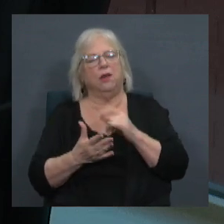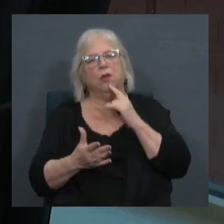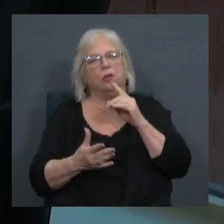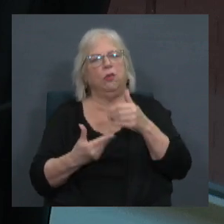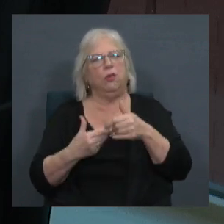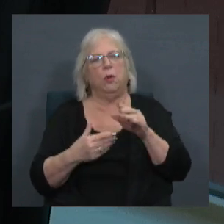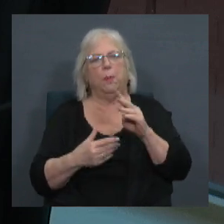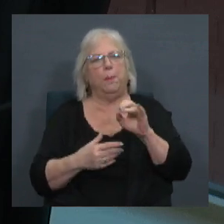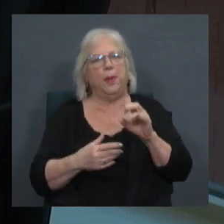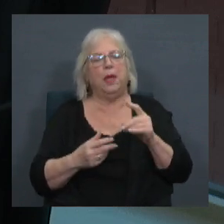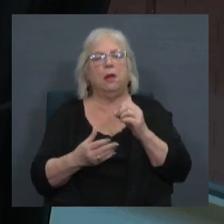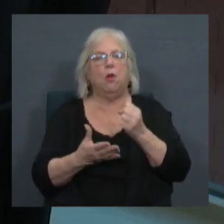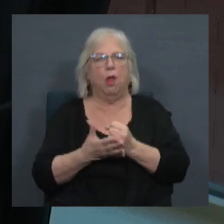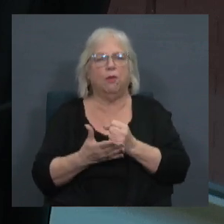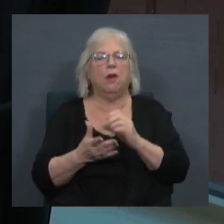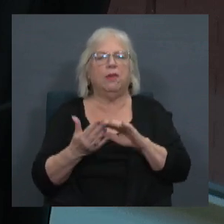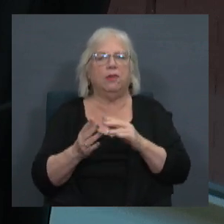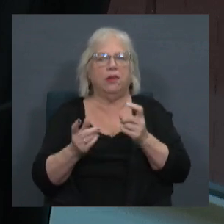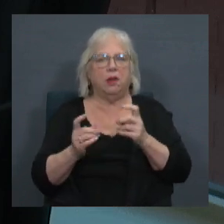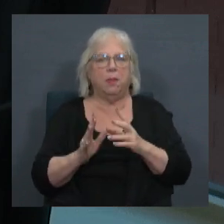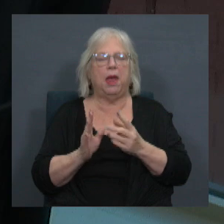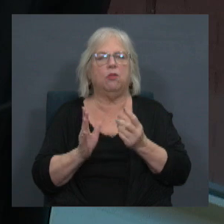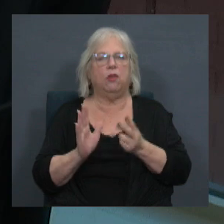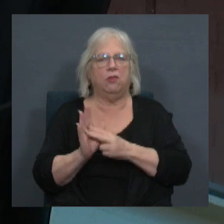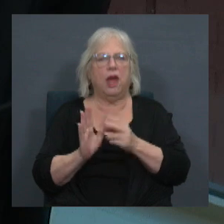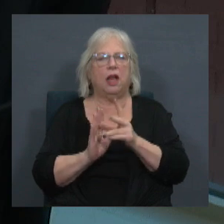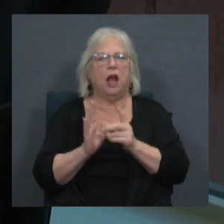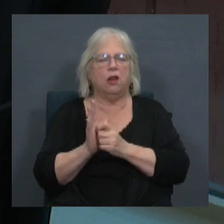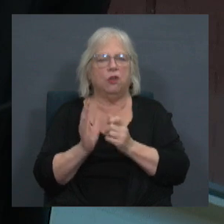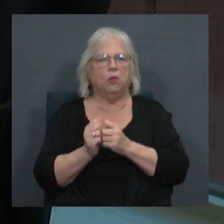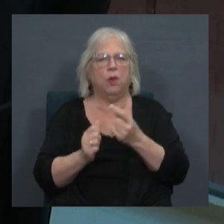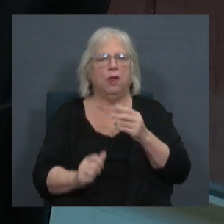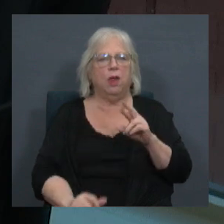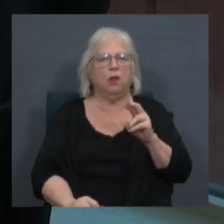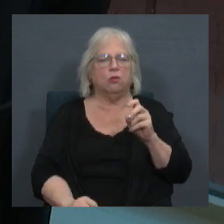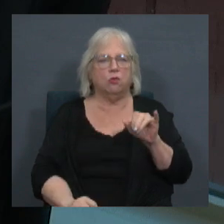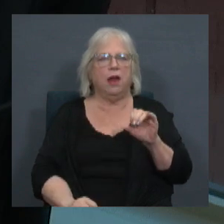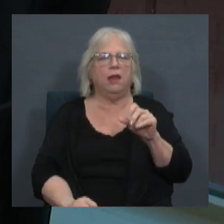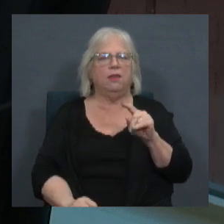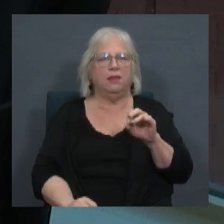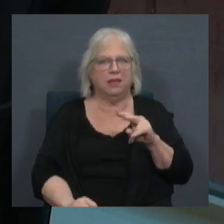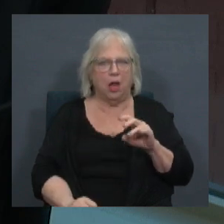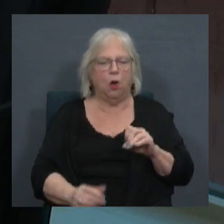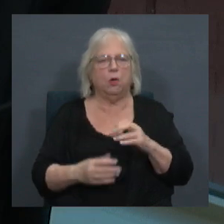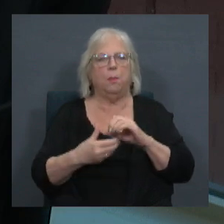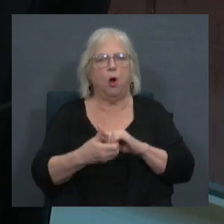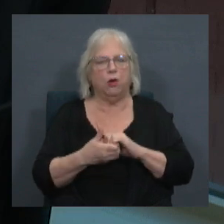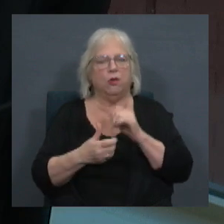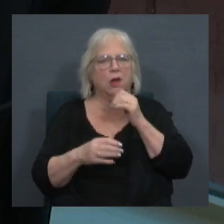to bid, to authorize the city manager to enter into a sole source contract with Greystone Partners, Inc. in an amount not to exceed